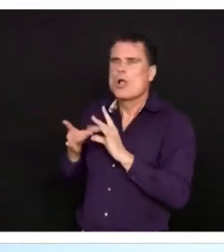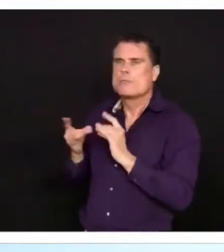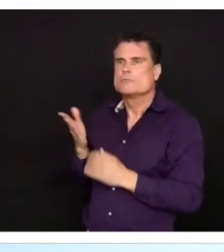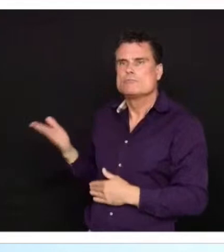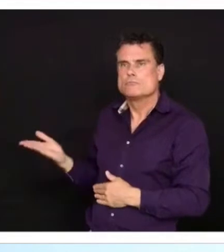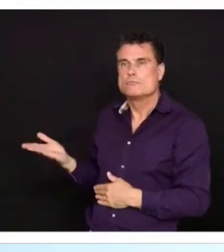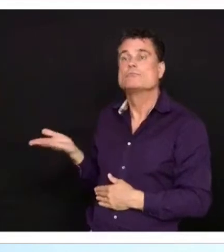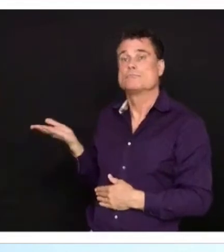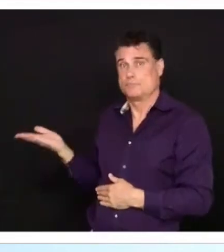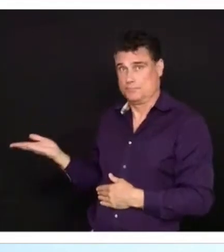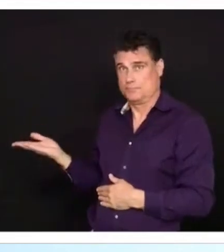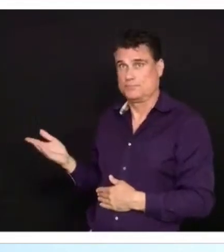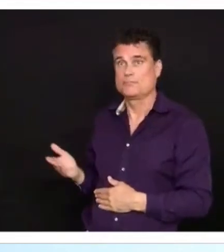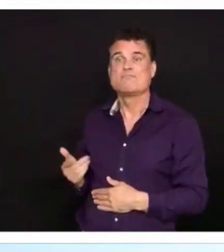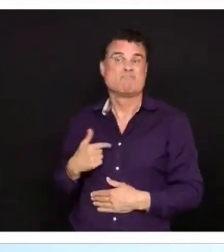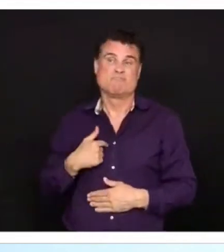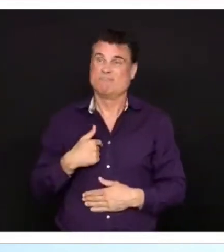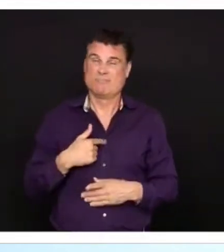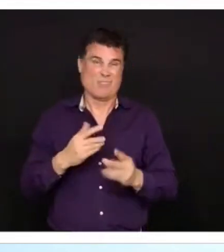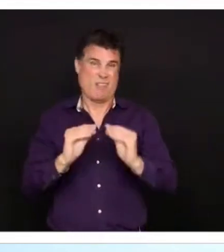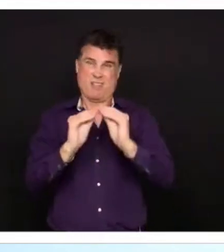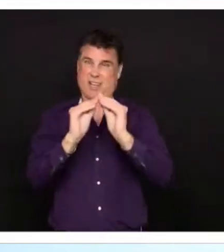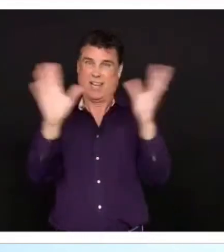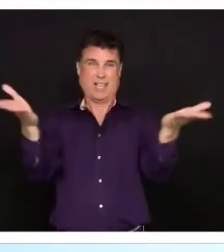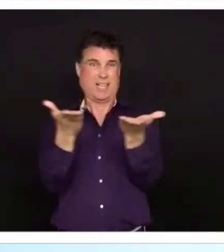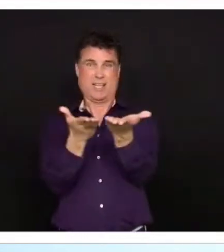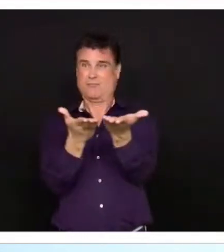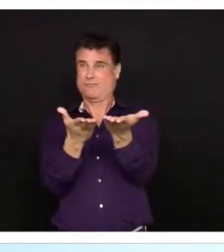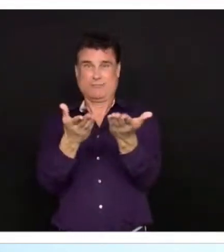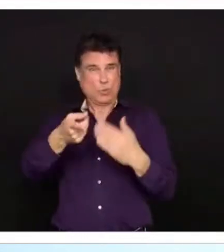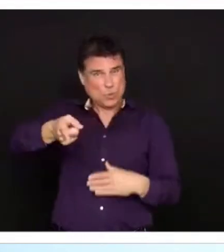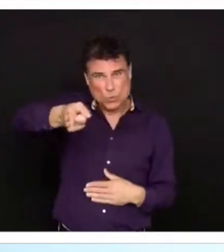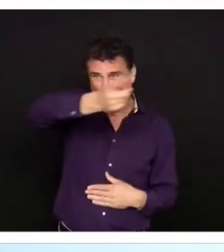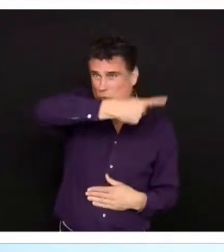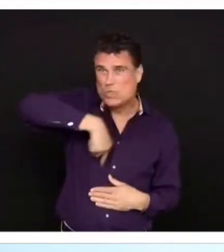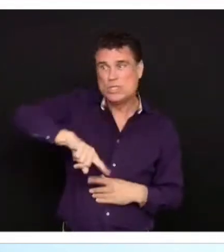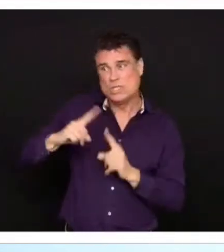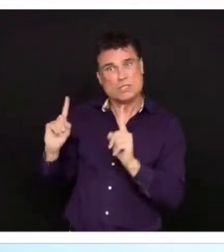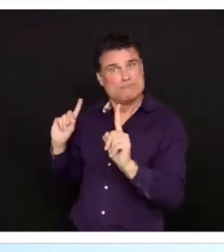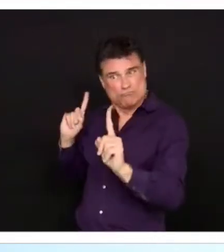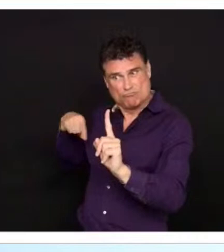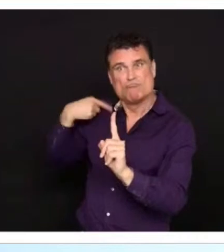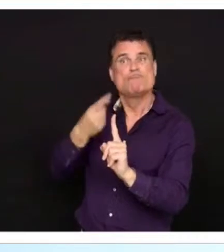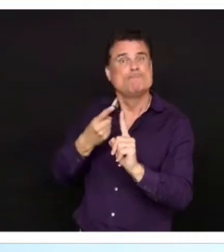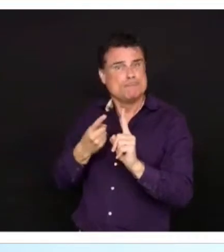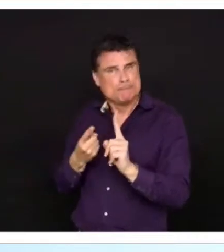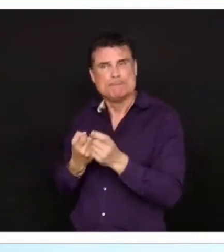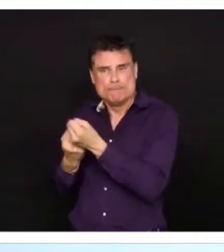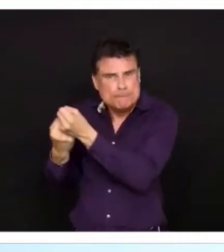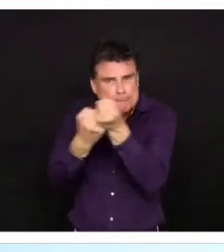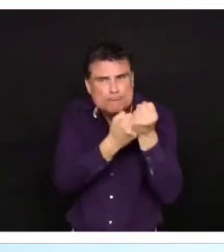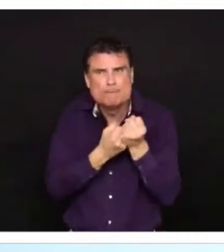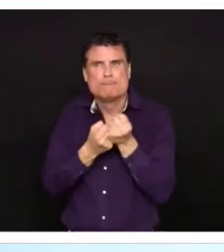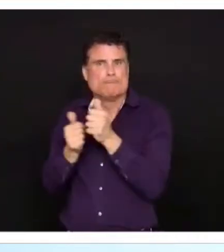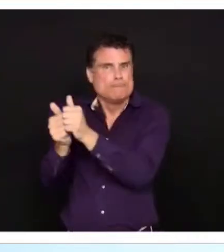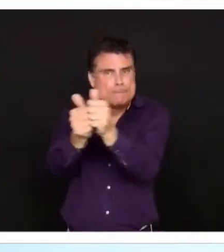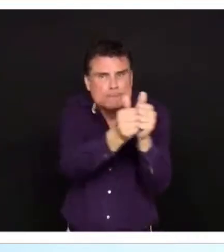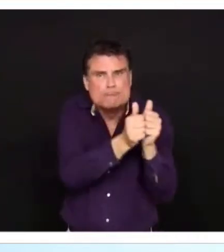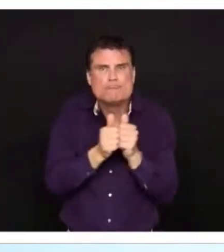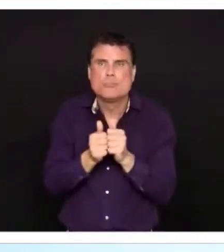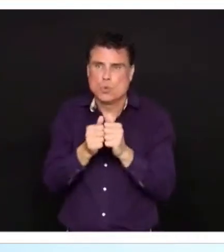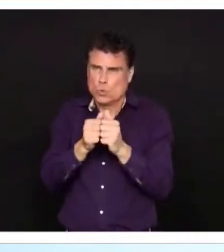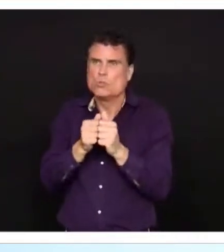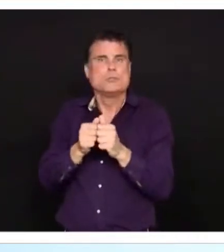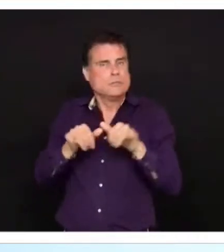stay close to our families, to keep those safe distances, to clean our hands, to stay away from others if we're ill. That has has made